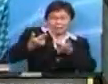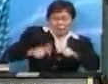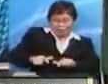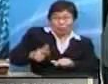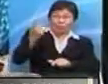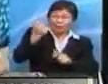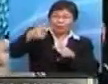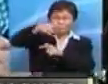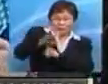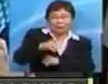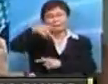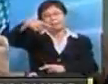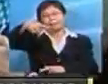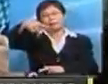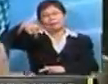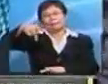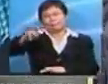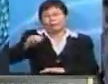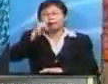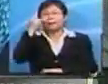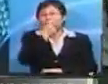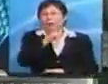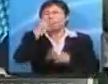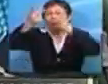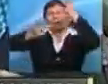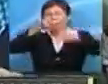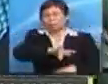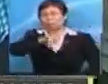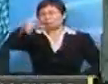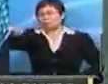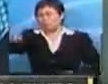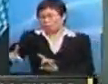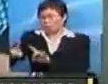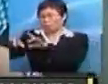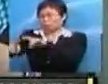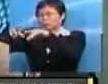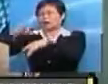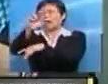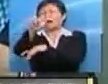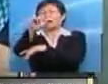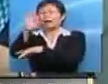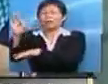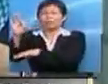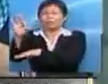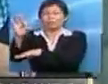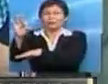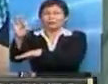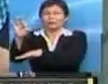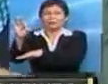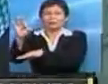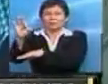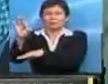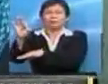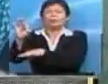sebentar tadi, Perdana Menteri Datuk Seri Najib Tun Razak akan membuat lawatan kerja ke Pengkalan Tentera Udara di Raja Pierce di